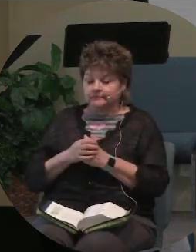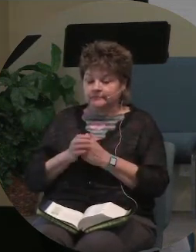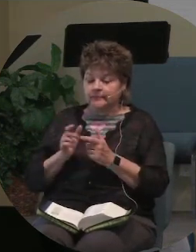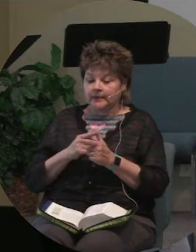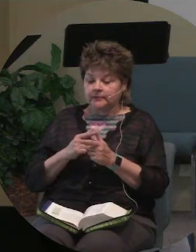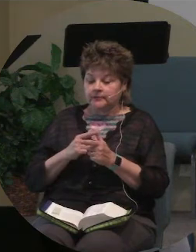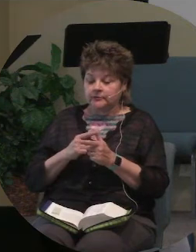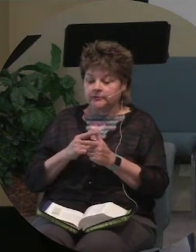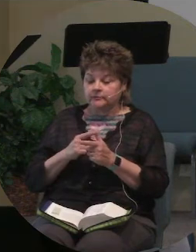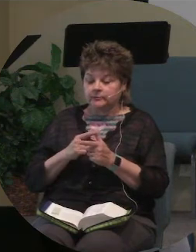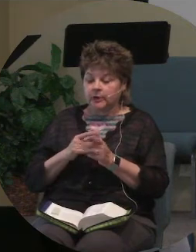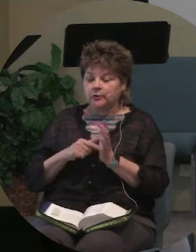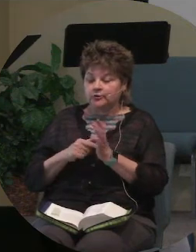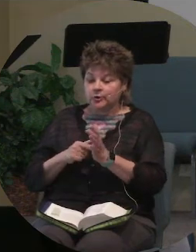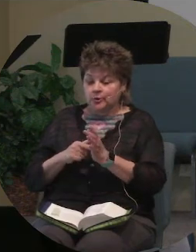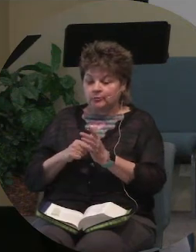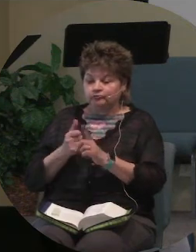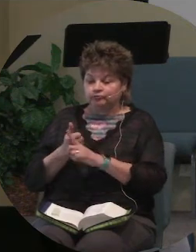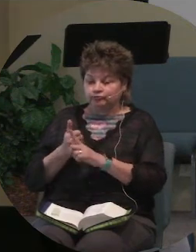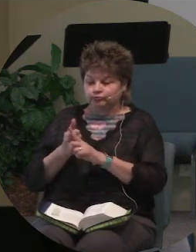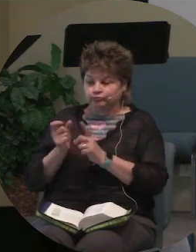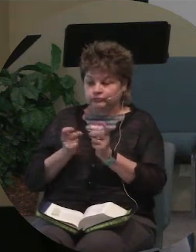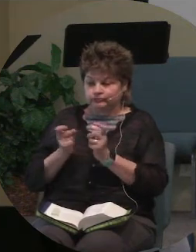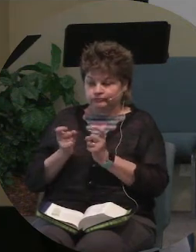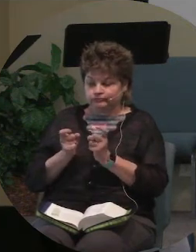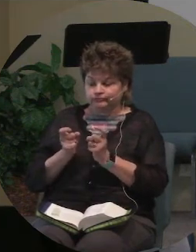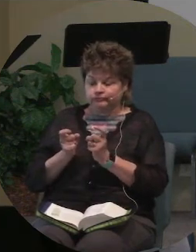display self-control